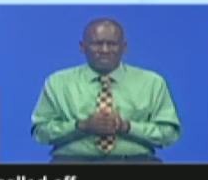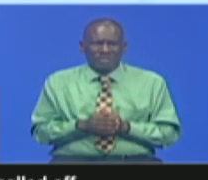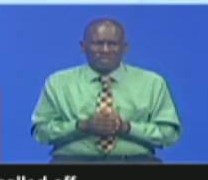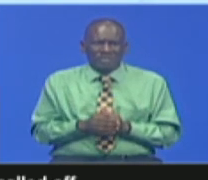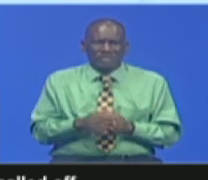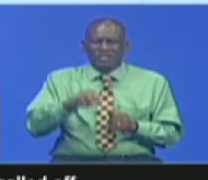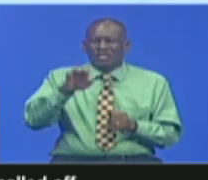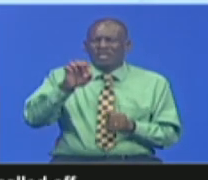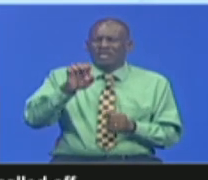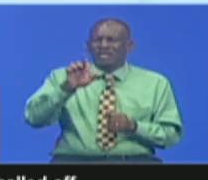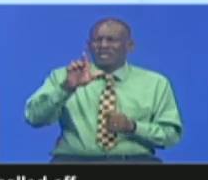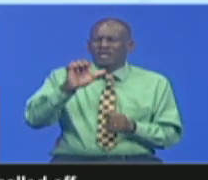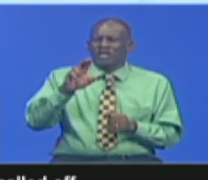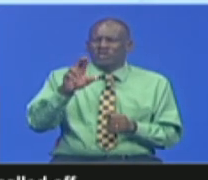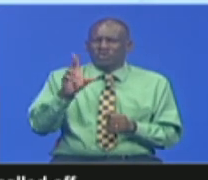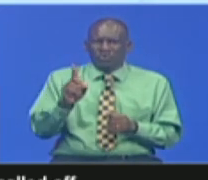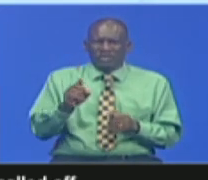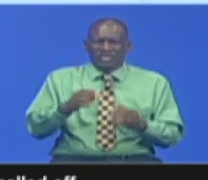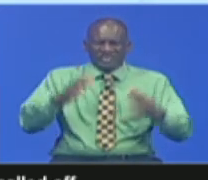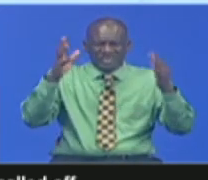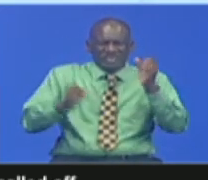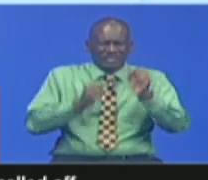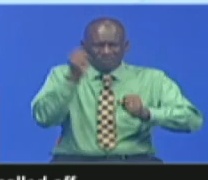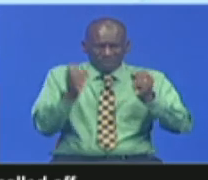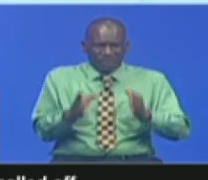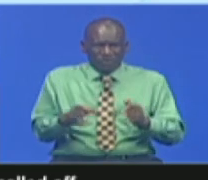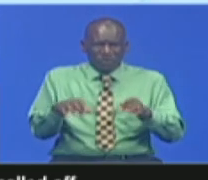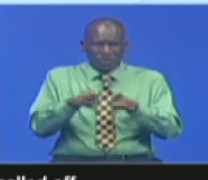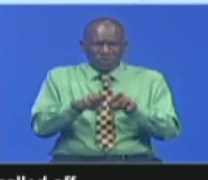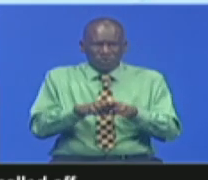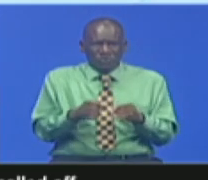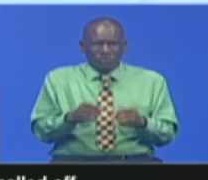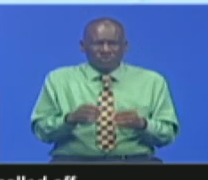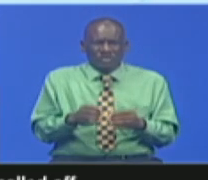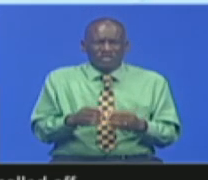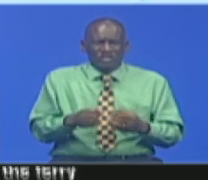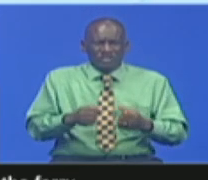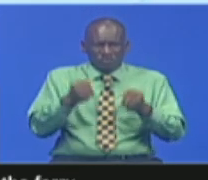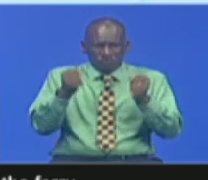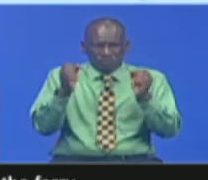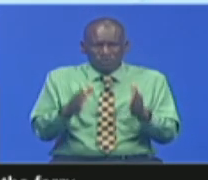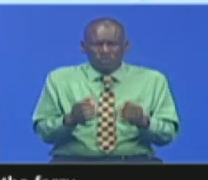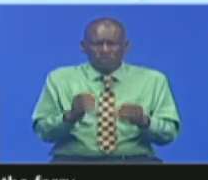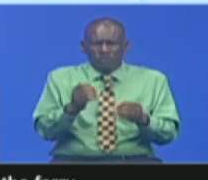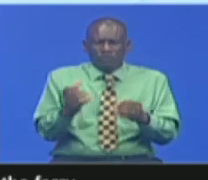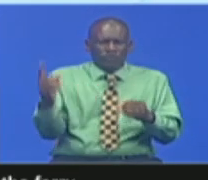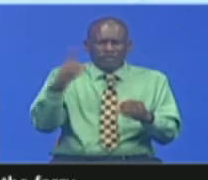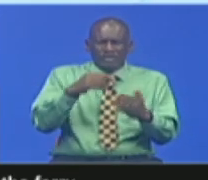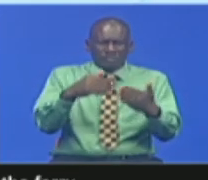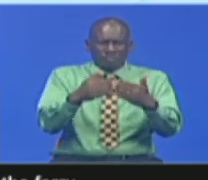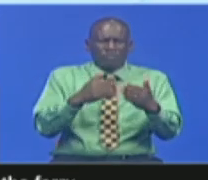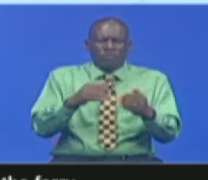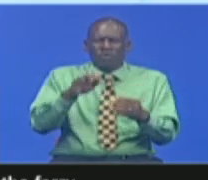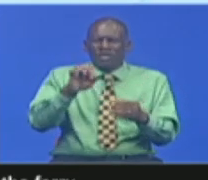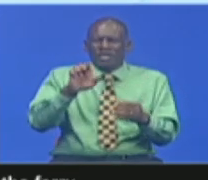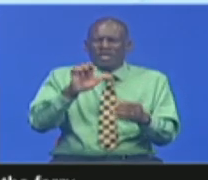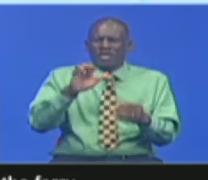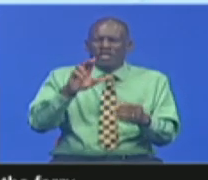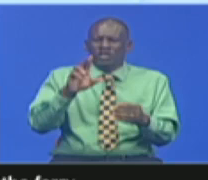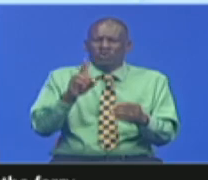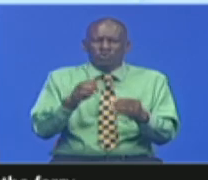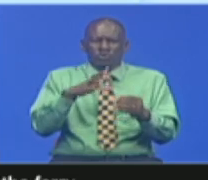Eliud, apart from being the greatest marathoner alive, is also quite the philosopher. And days before the king of marathon, Eliud Kipchoge, takes to the streets